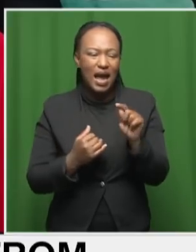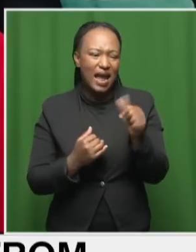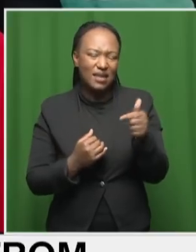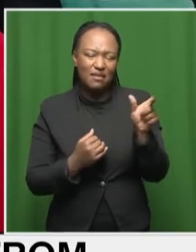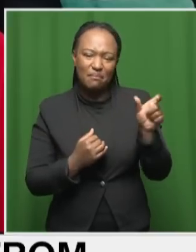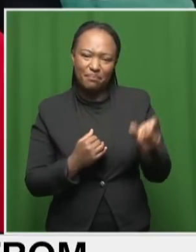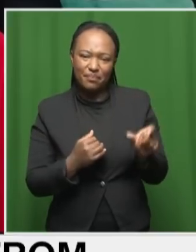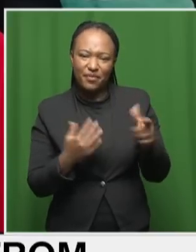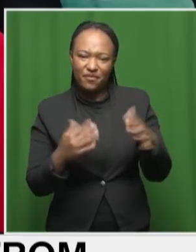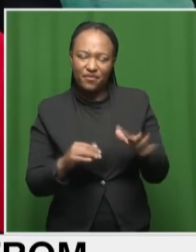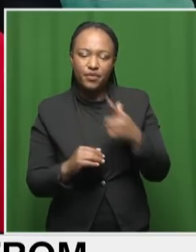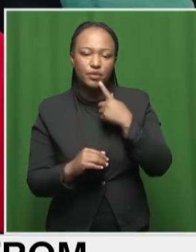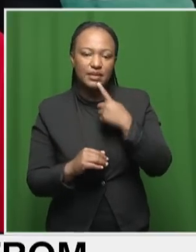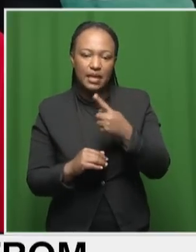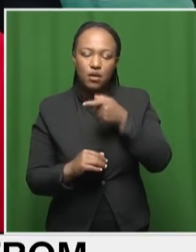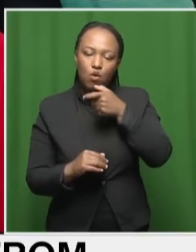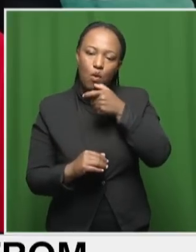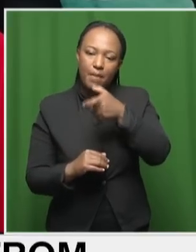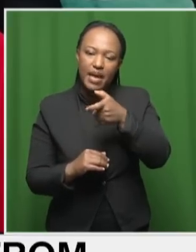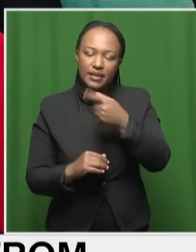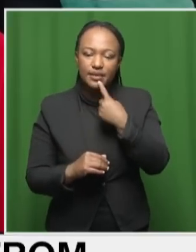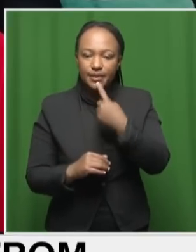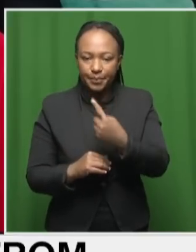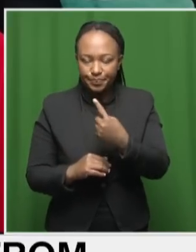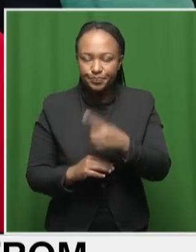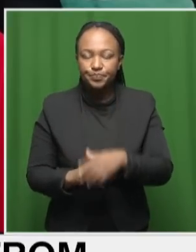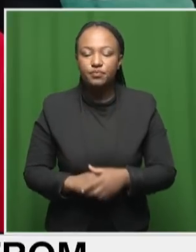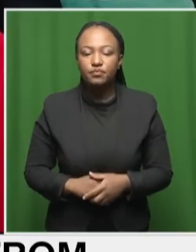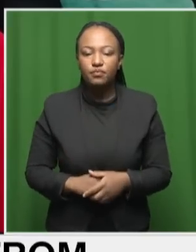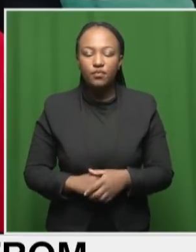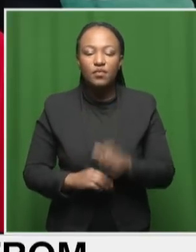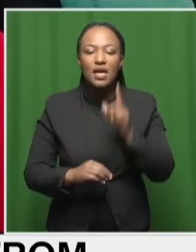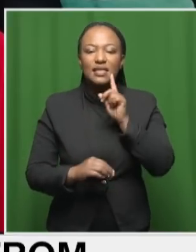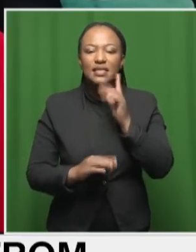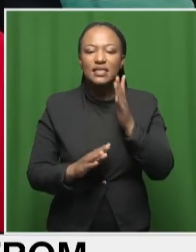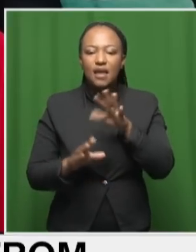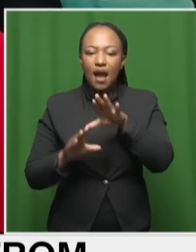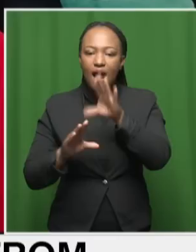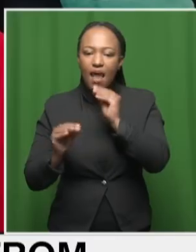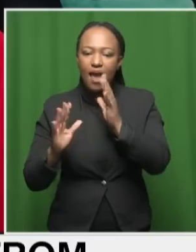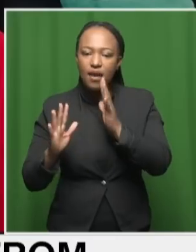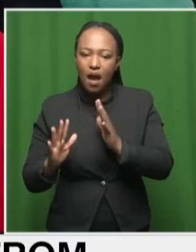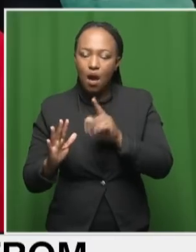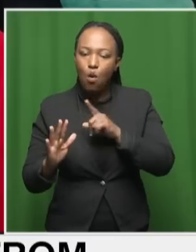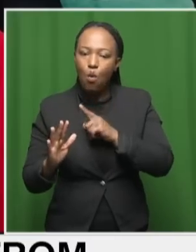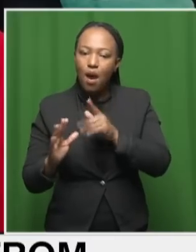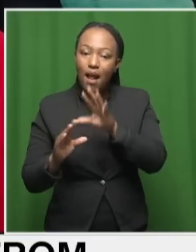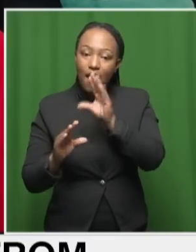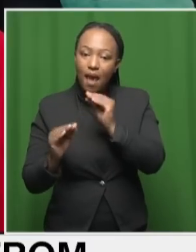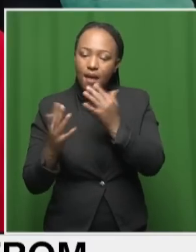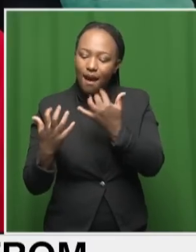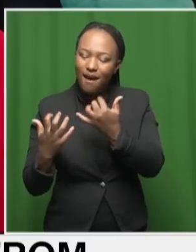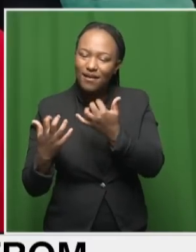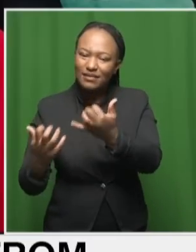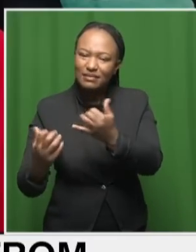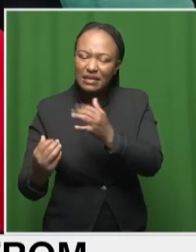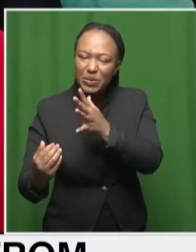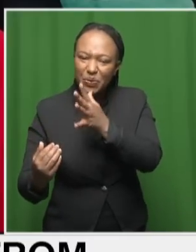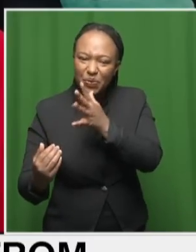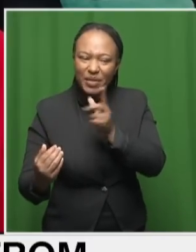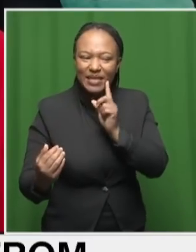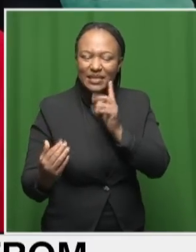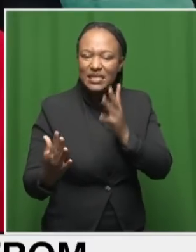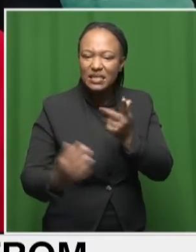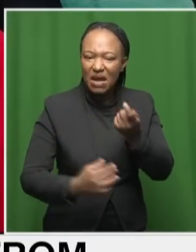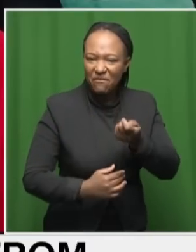mentioned there perhaps things like the teacher-learner ratio, which is perhaps impossible in some